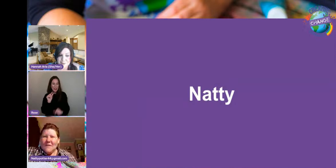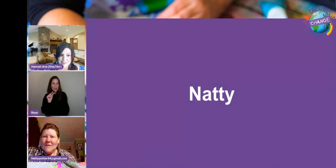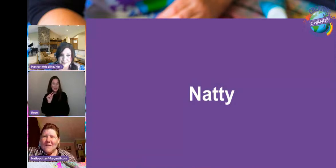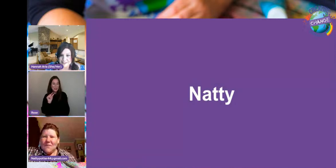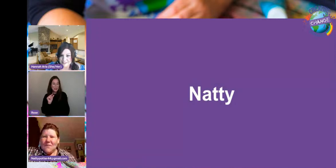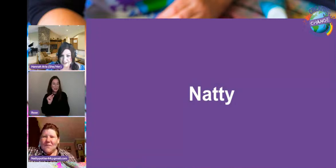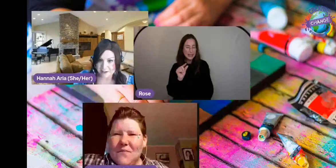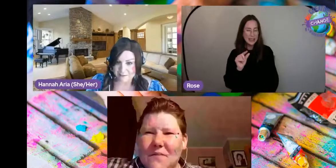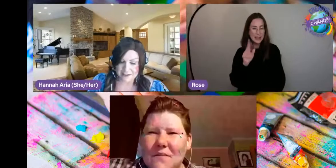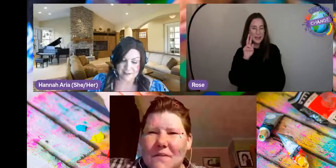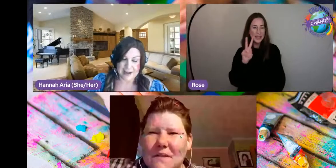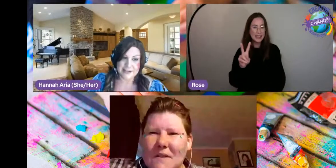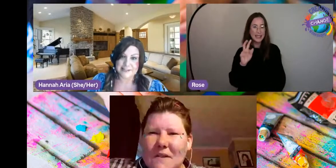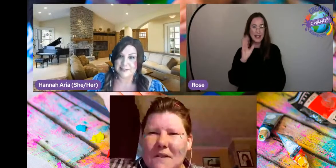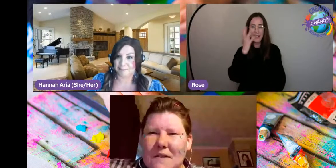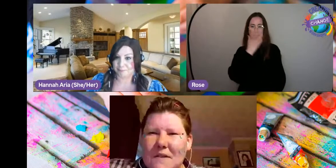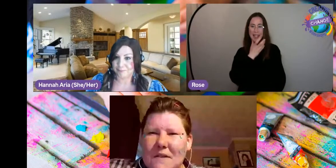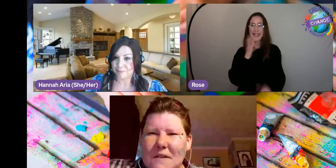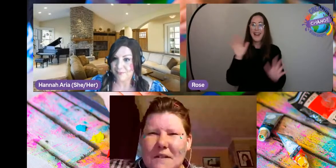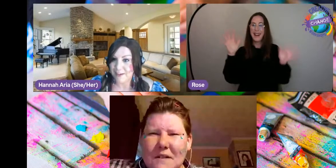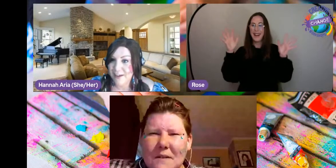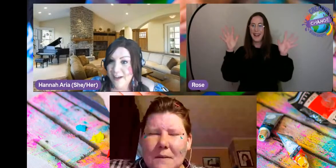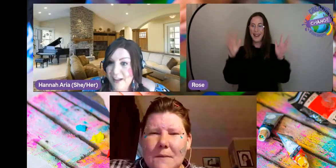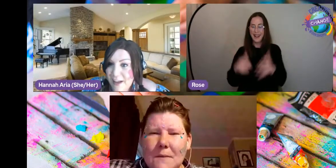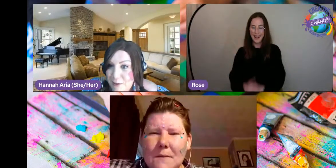possible. So we can see her lovely face.